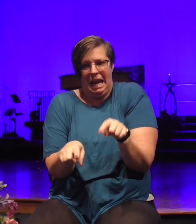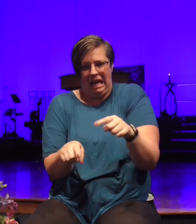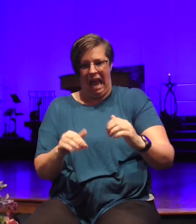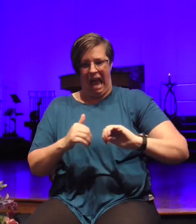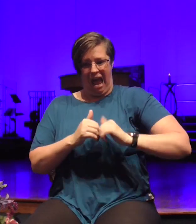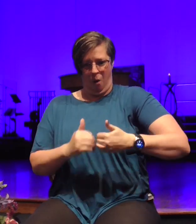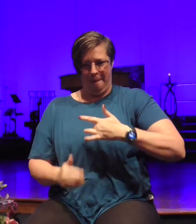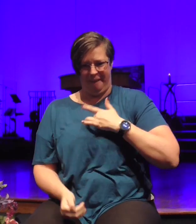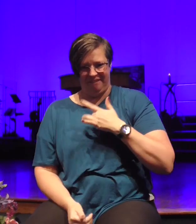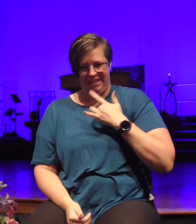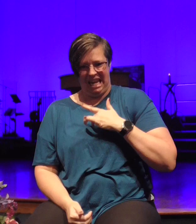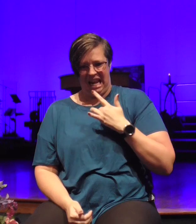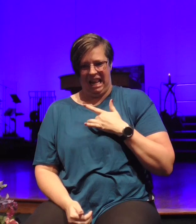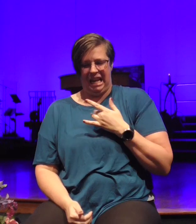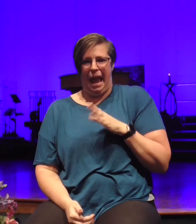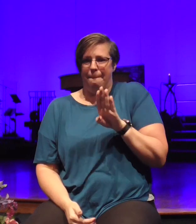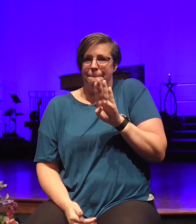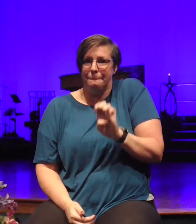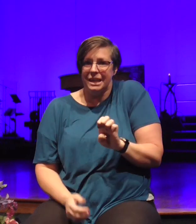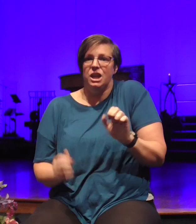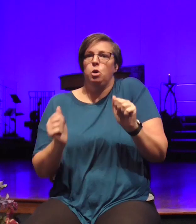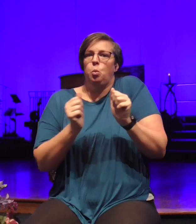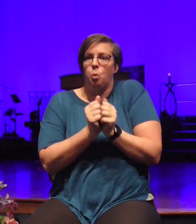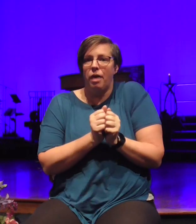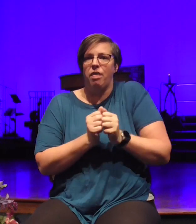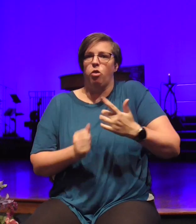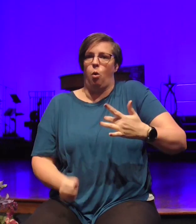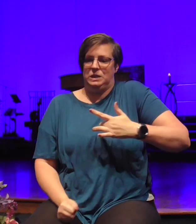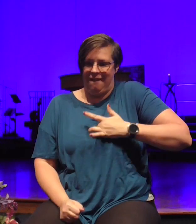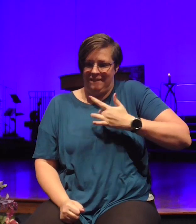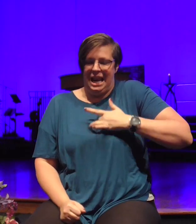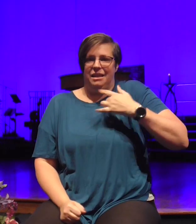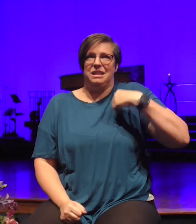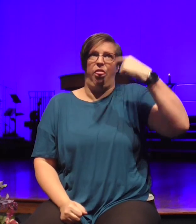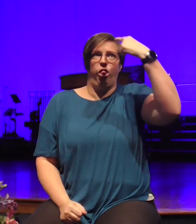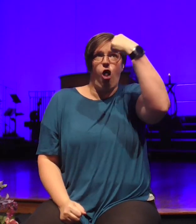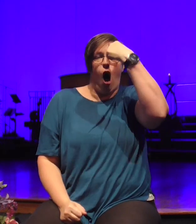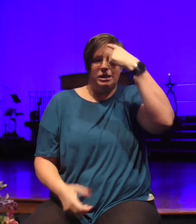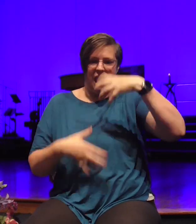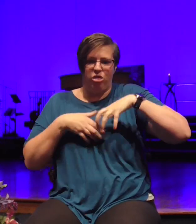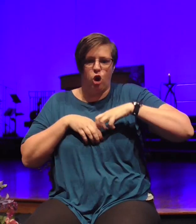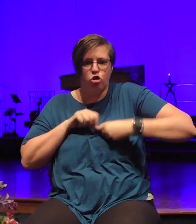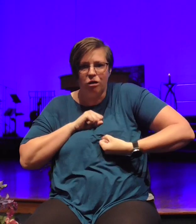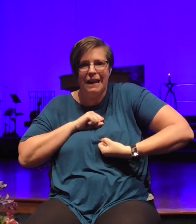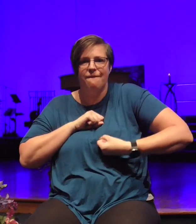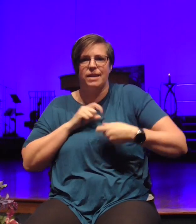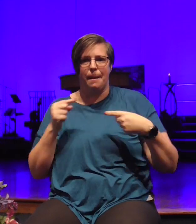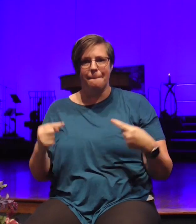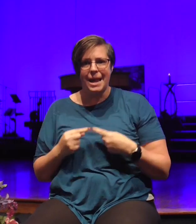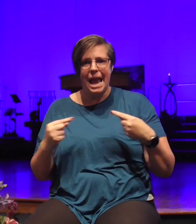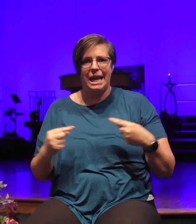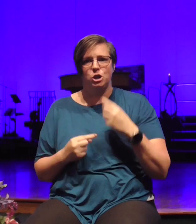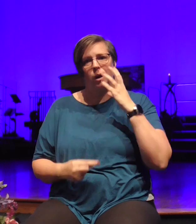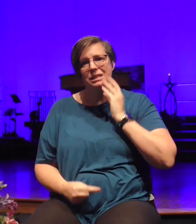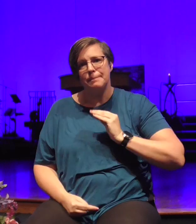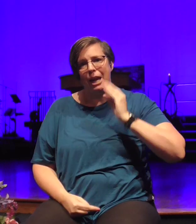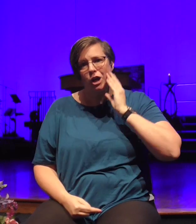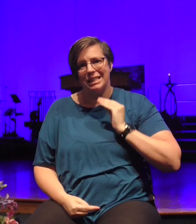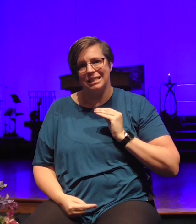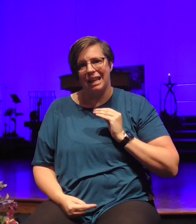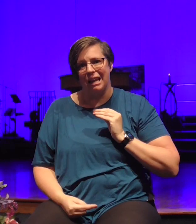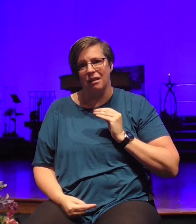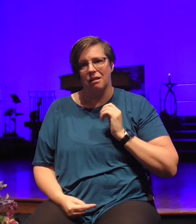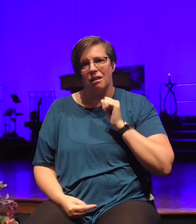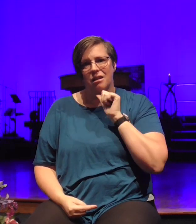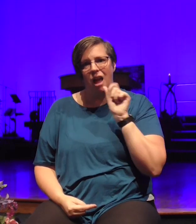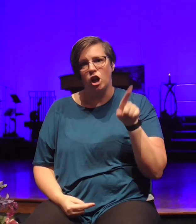feeling, and to be with the feelings we're having and the thoughts we're having and the grief we're experiencing and the pain that we're with, and not to